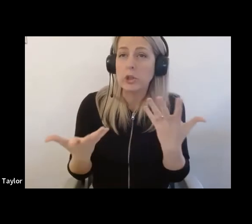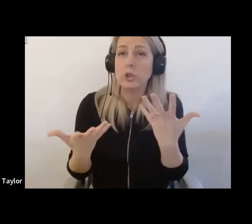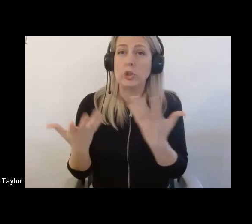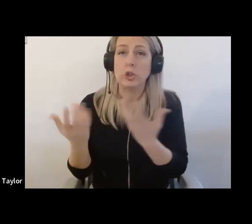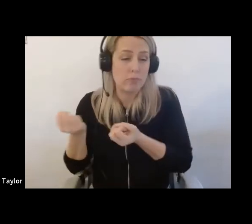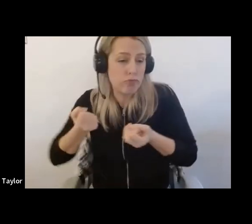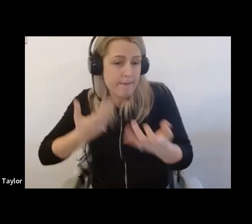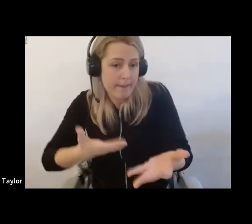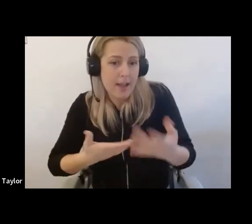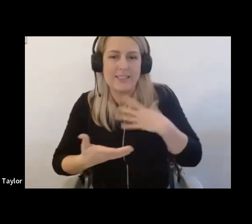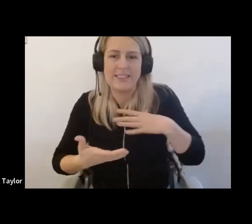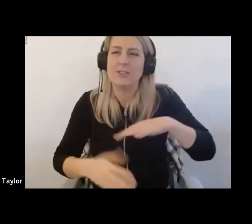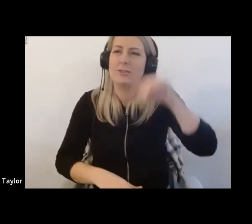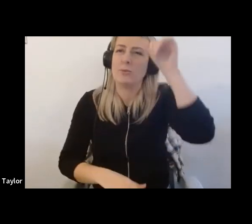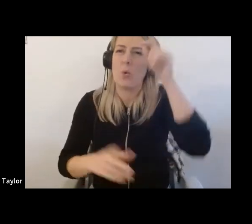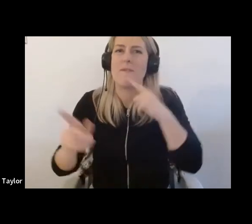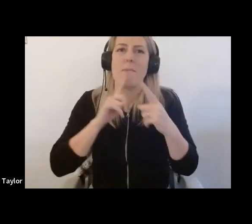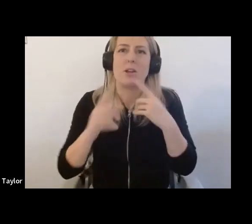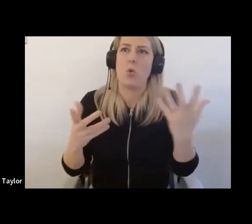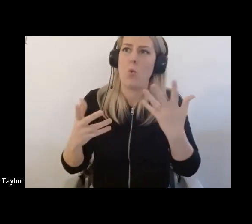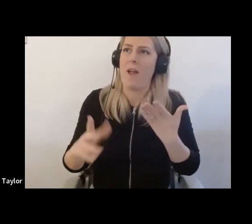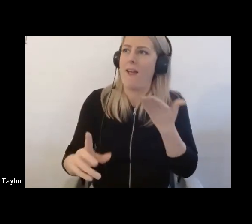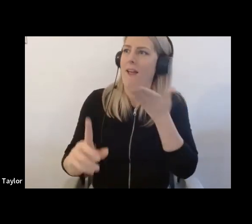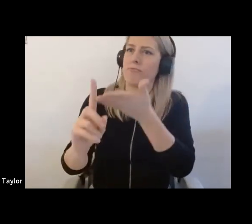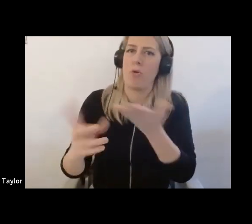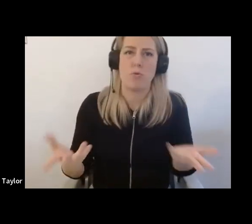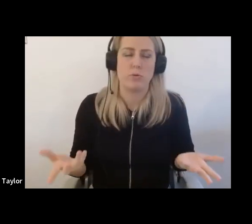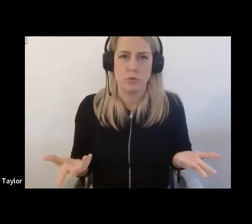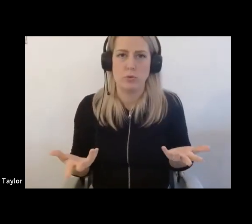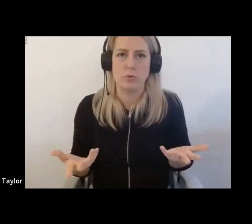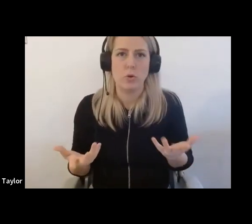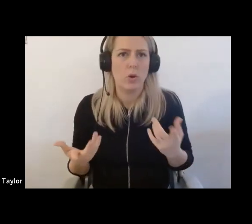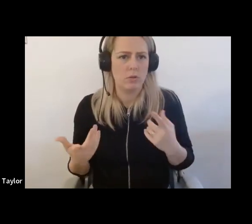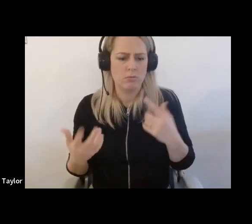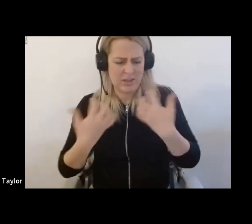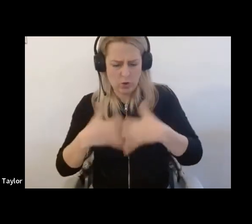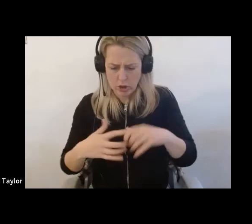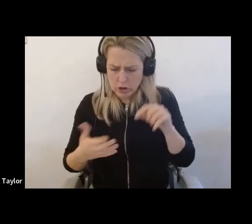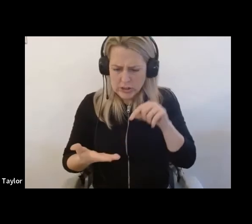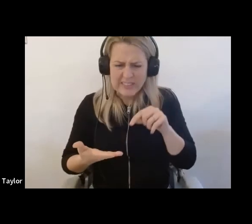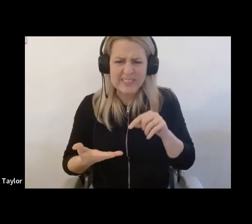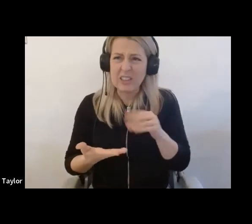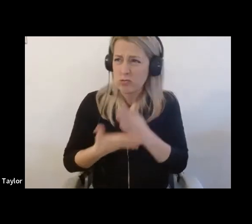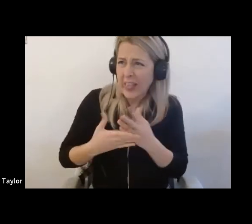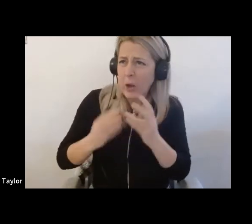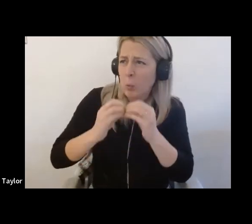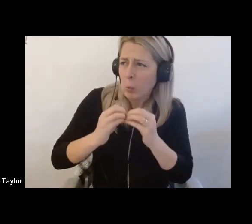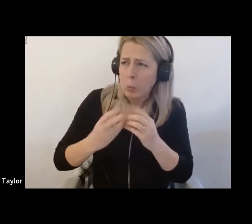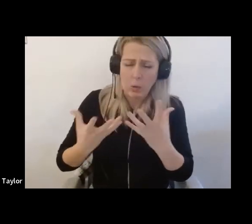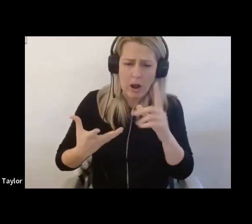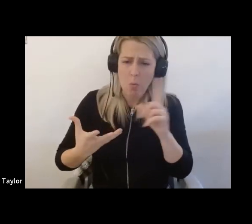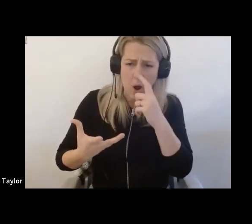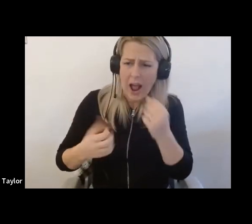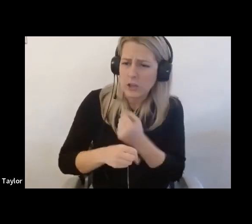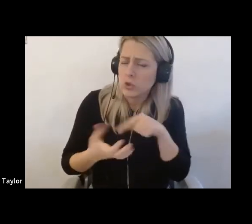organization, and where of what it can do, but also where it needs to look for outside